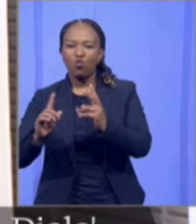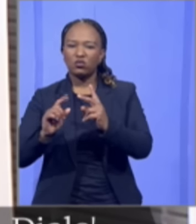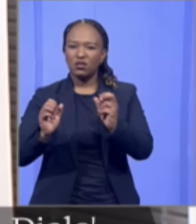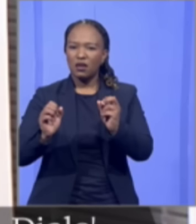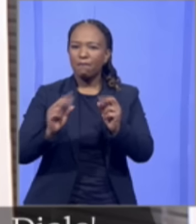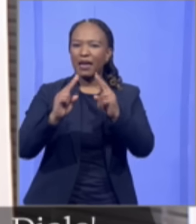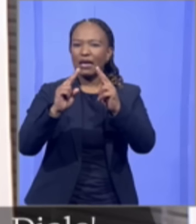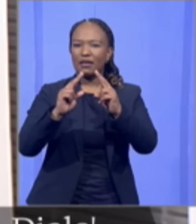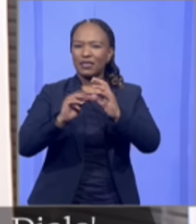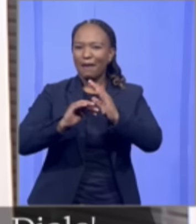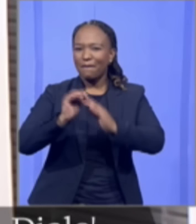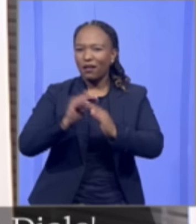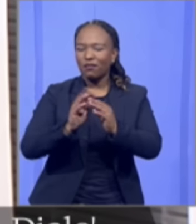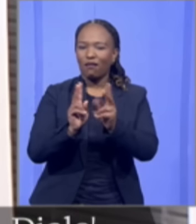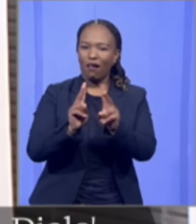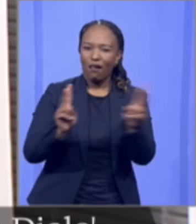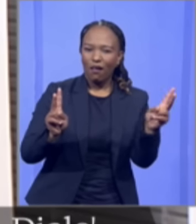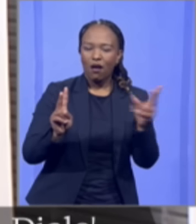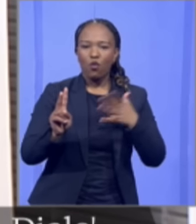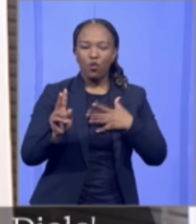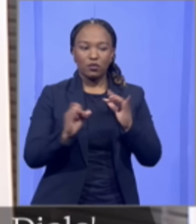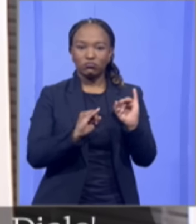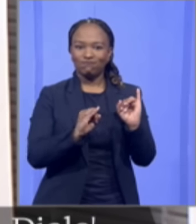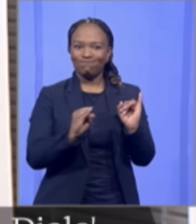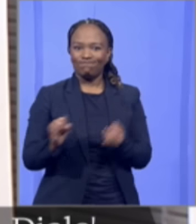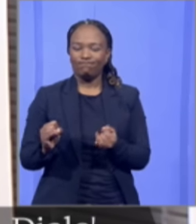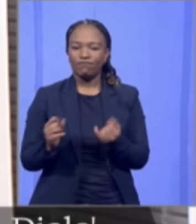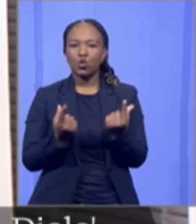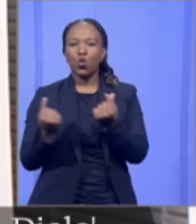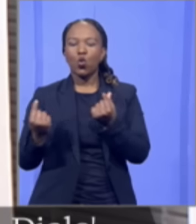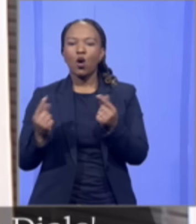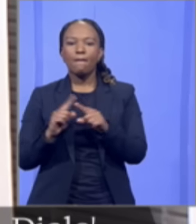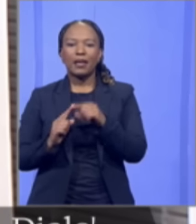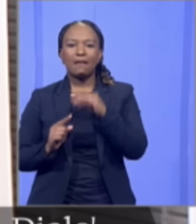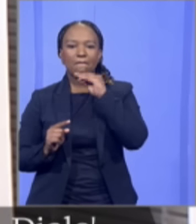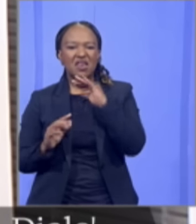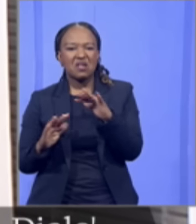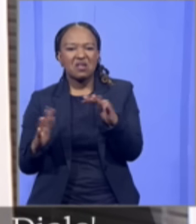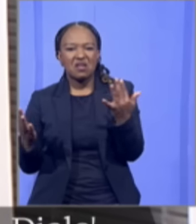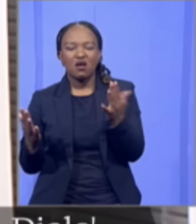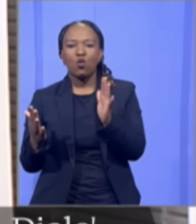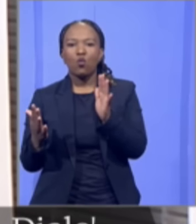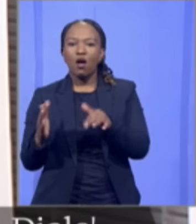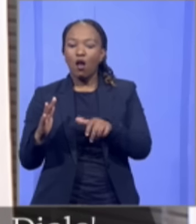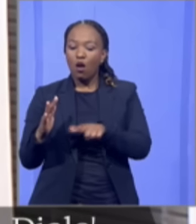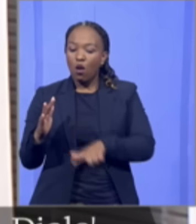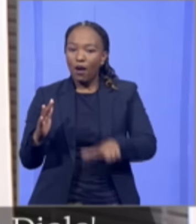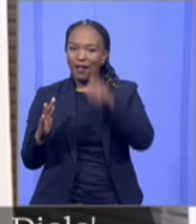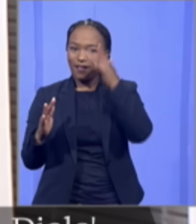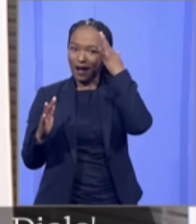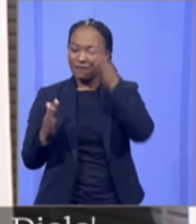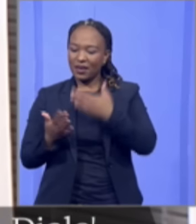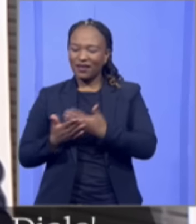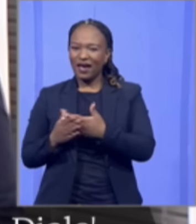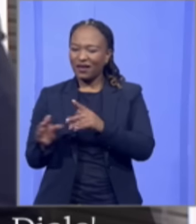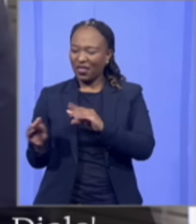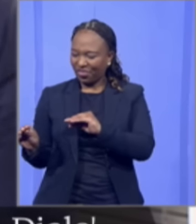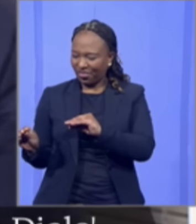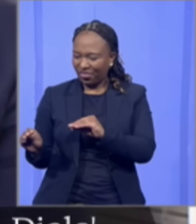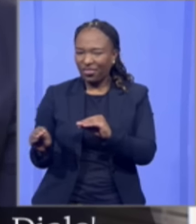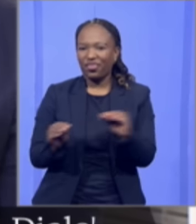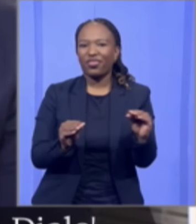to introduce in our province will be meaningless. There will be delays in local government. There will further be delays